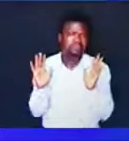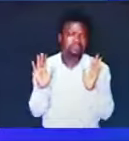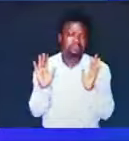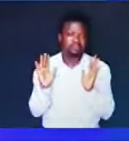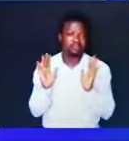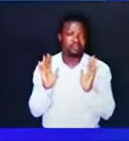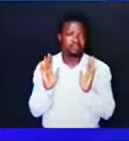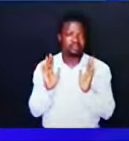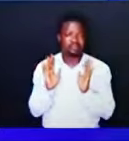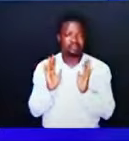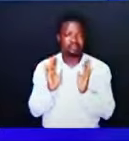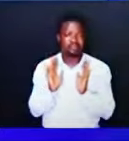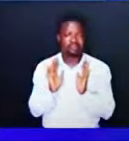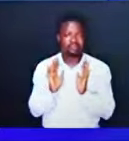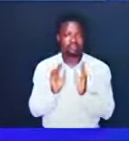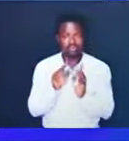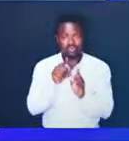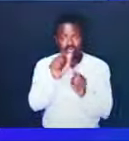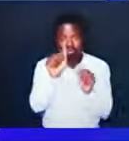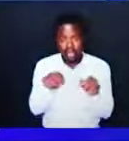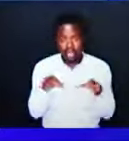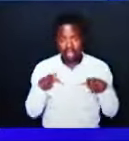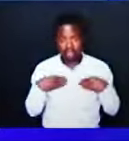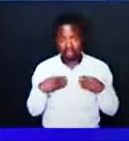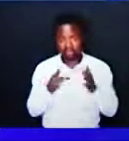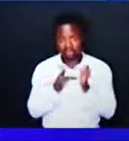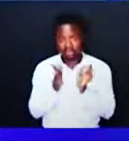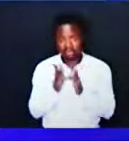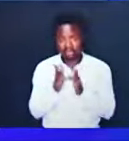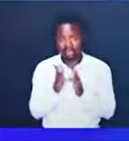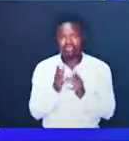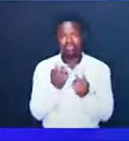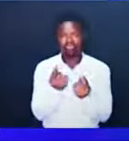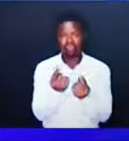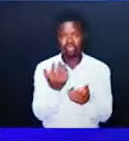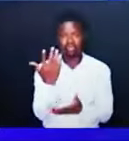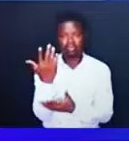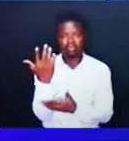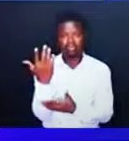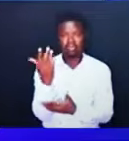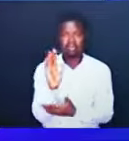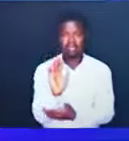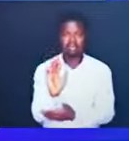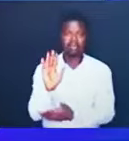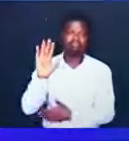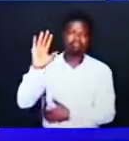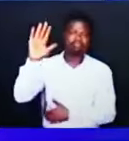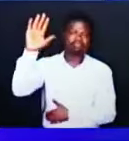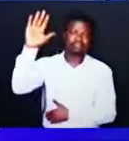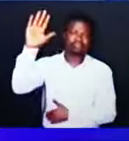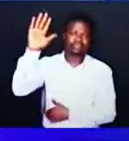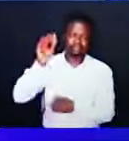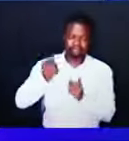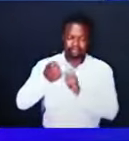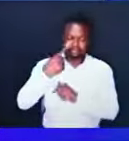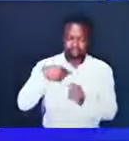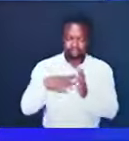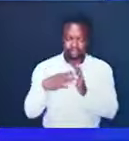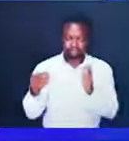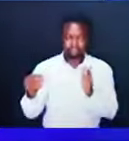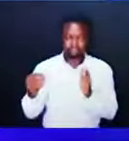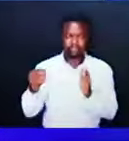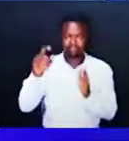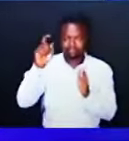Father God. So if you want to accept Jesus as Lord, just lift up one hand wherever you are and then repeat this prayer